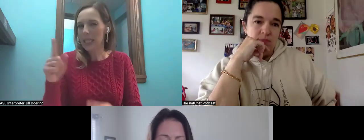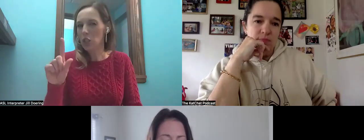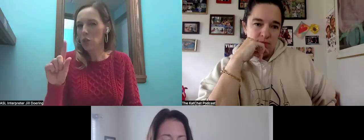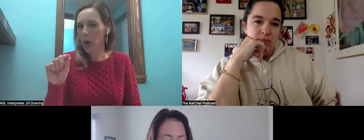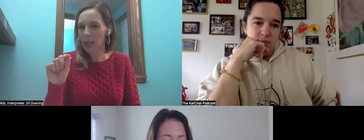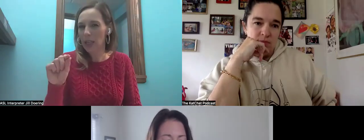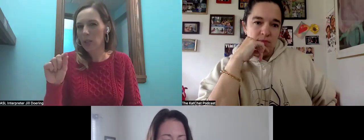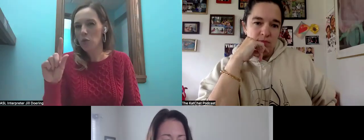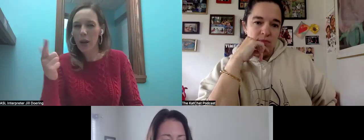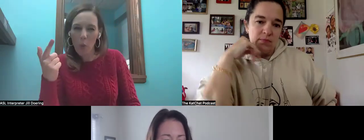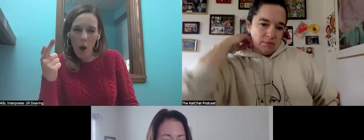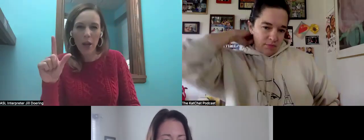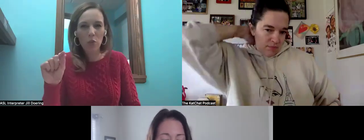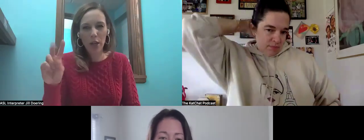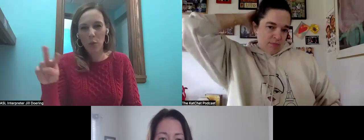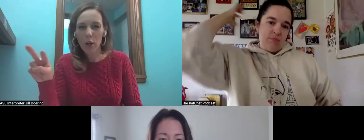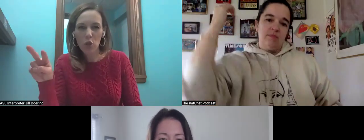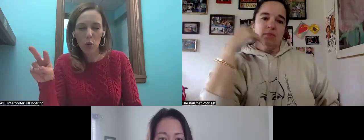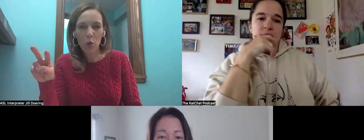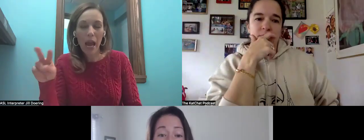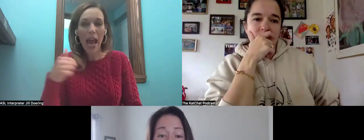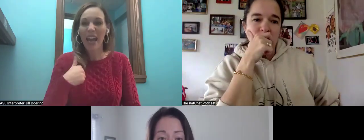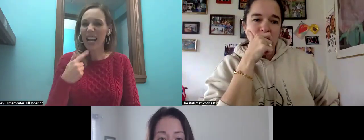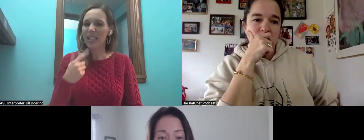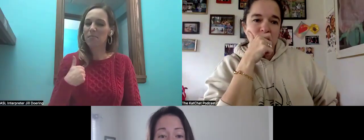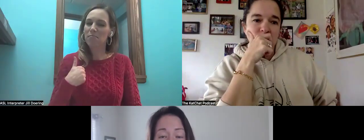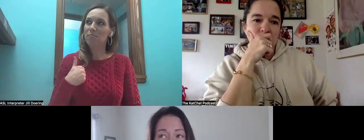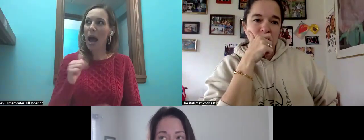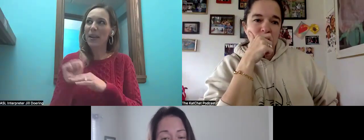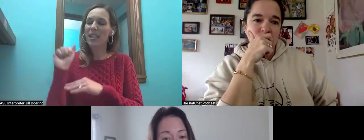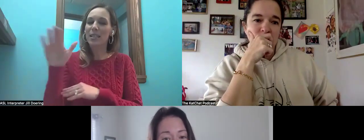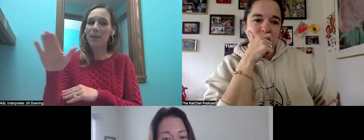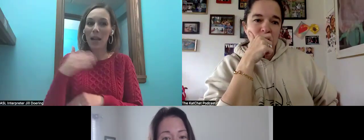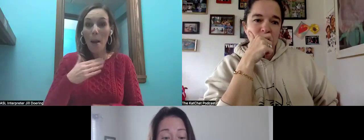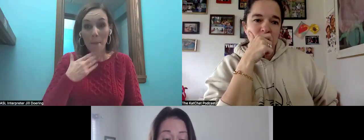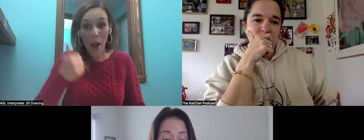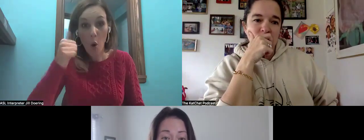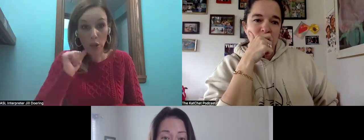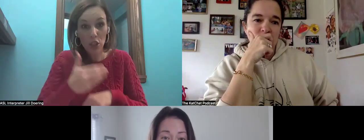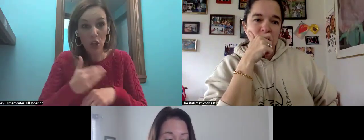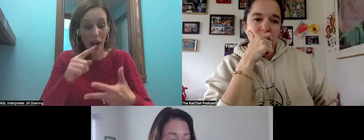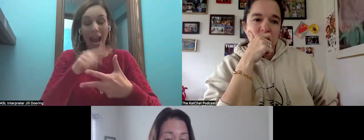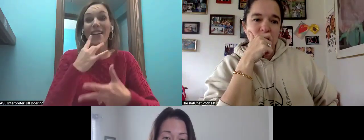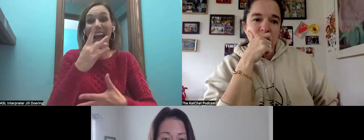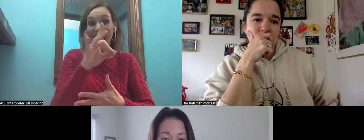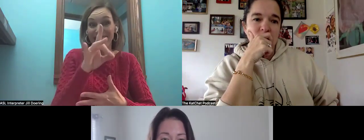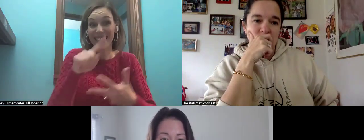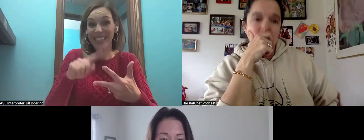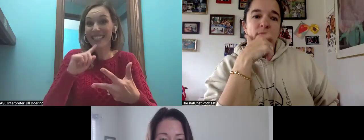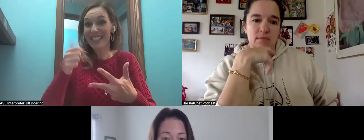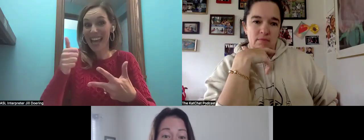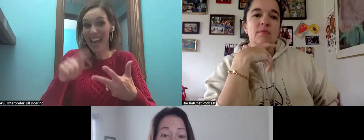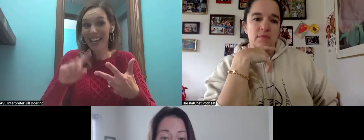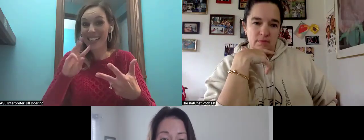there. And I said, I'm going to submit. And my oldest daughter, I have a daughter who's 18, I have a daughter who's 10, and I have a daughter who's 6.